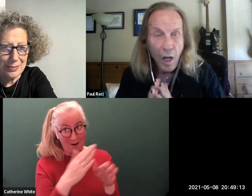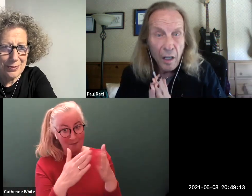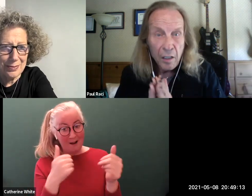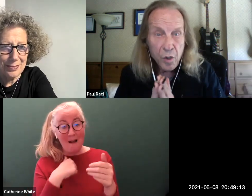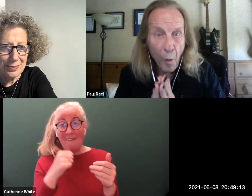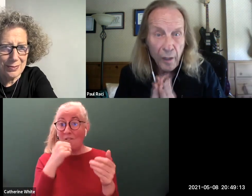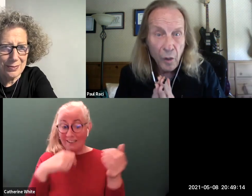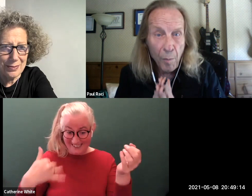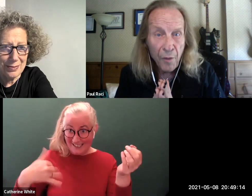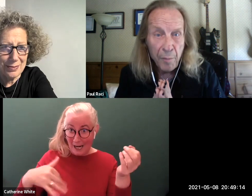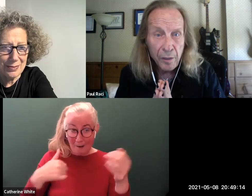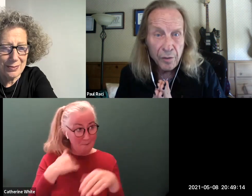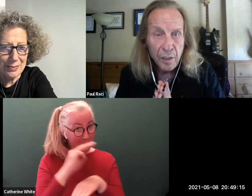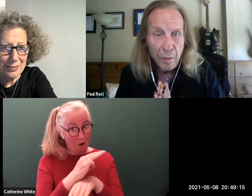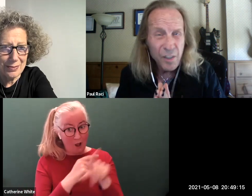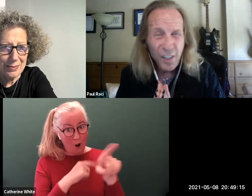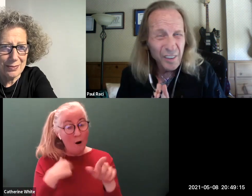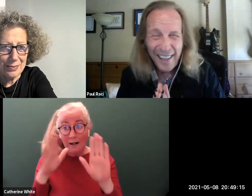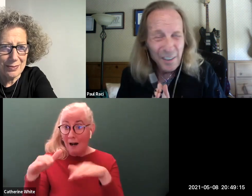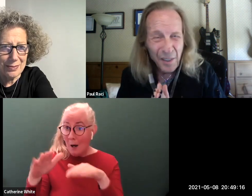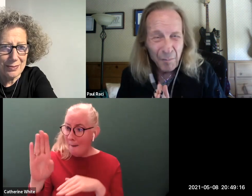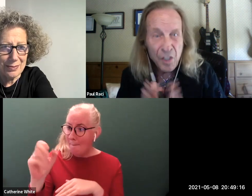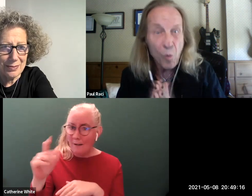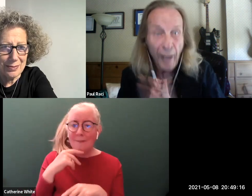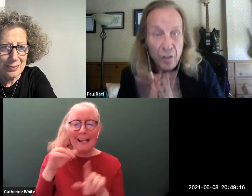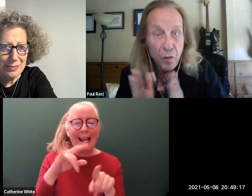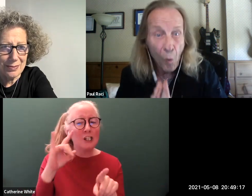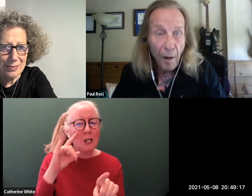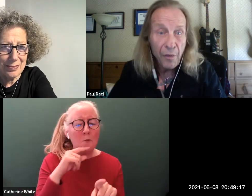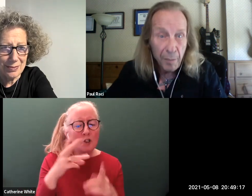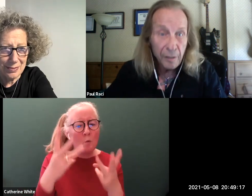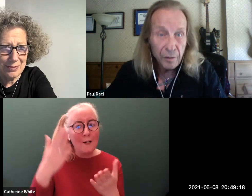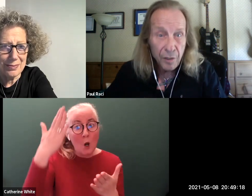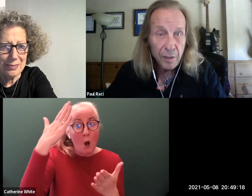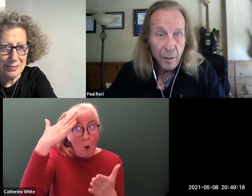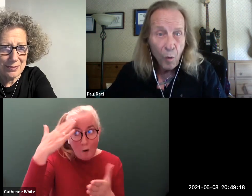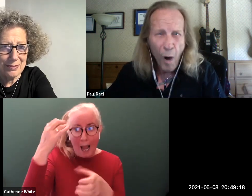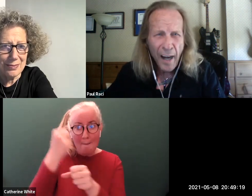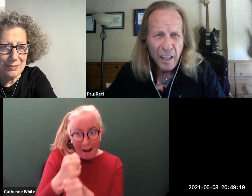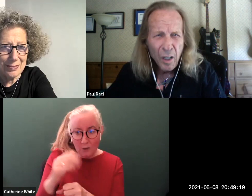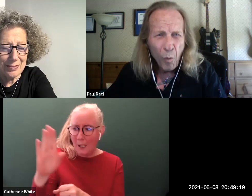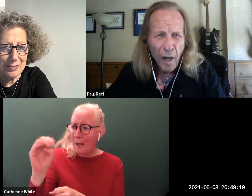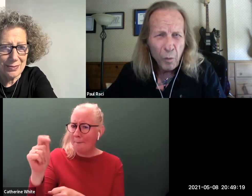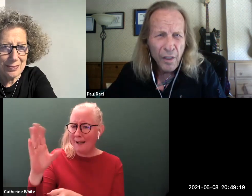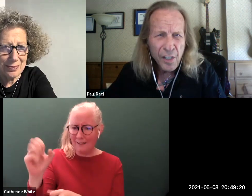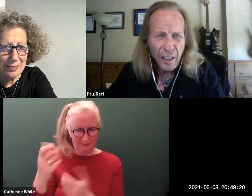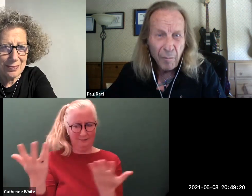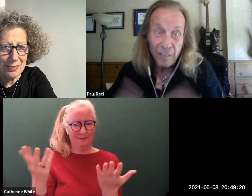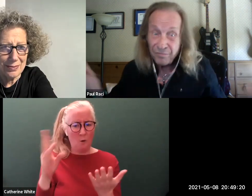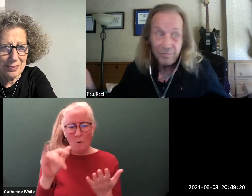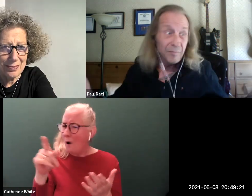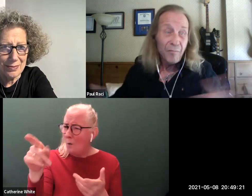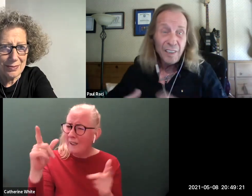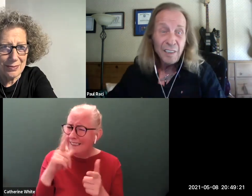guitar. She wanted to know about the Beatles, but she could not hear them. But she wanted to know about the Beatles. Why? Why were they singing